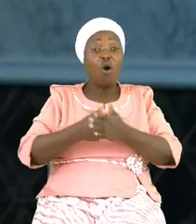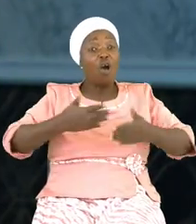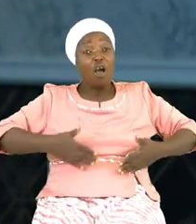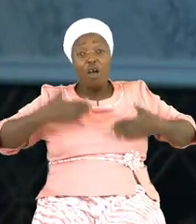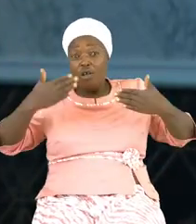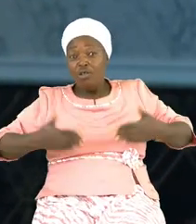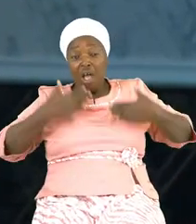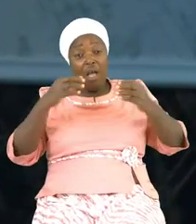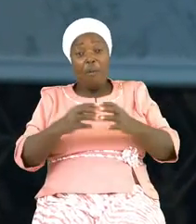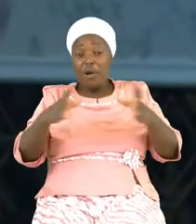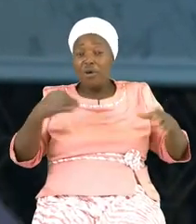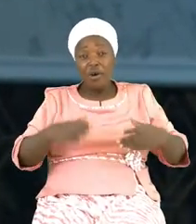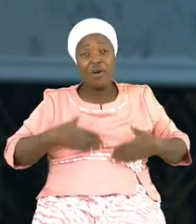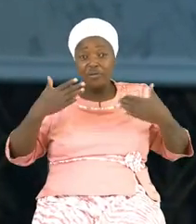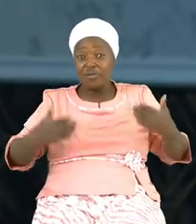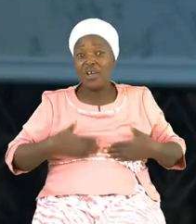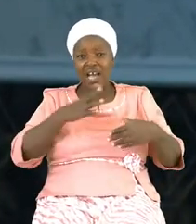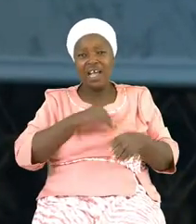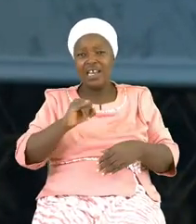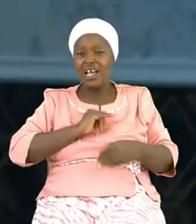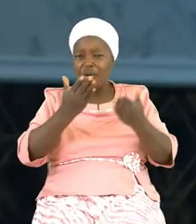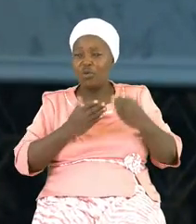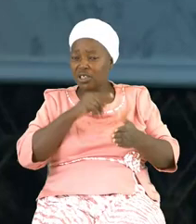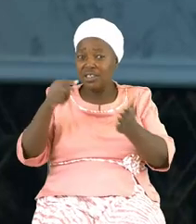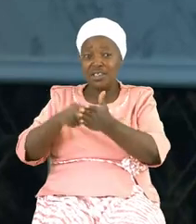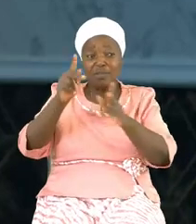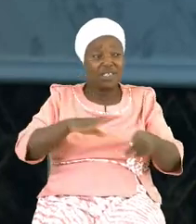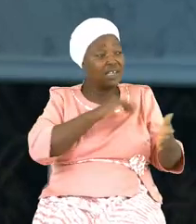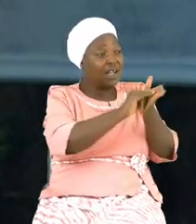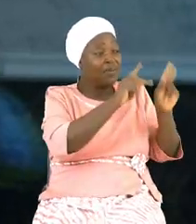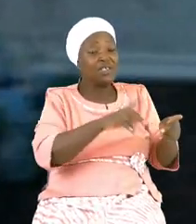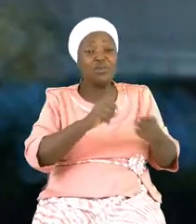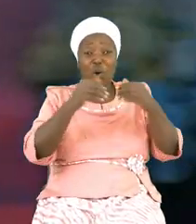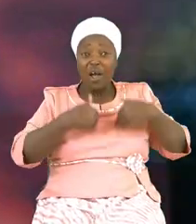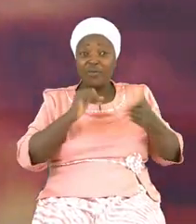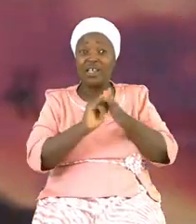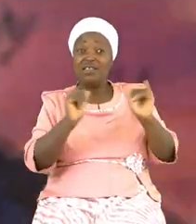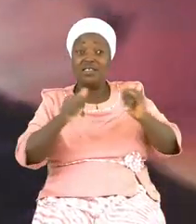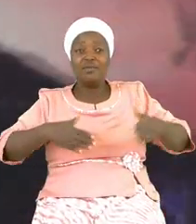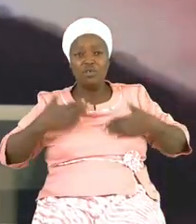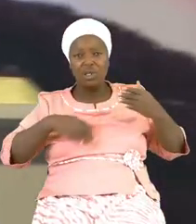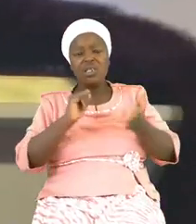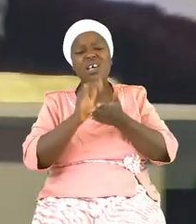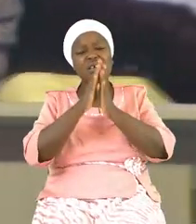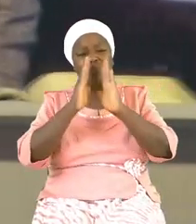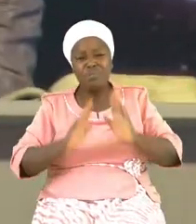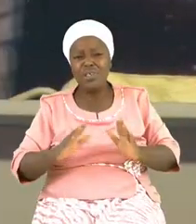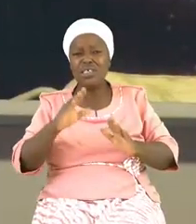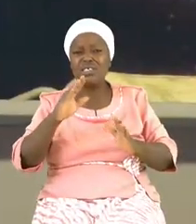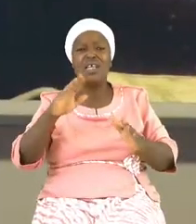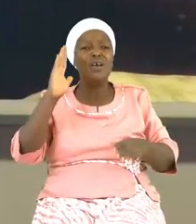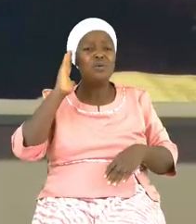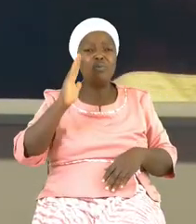joy. I want him, I want her to be a bundle of joy too. That keeps us at peace with